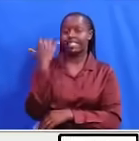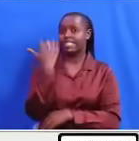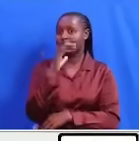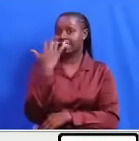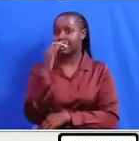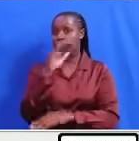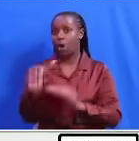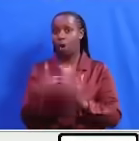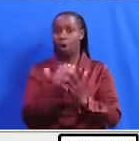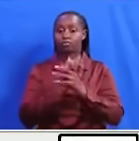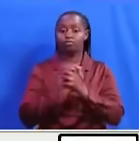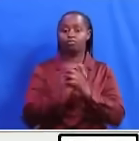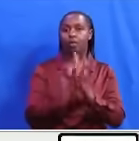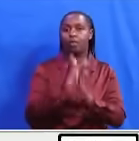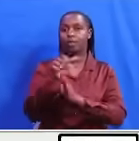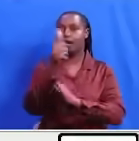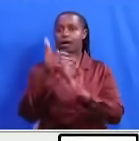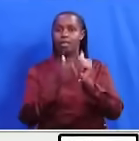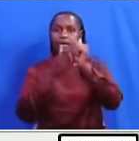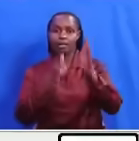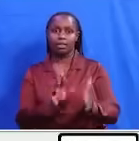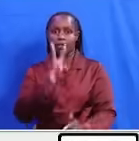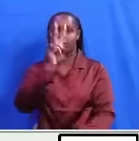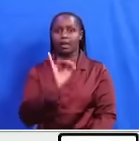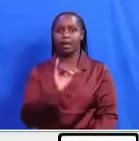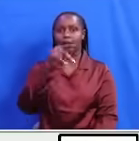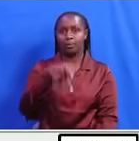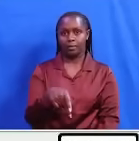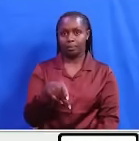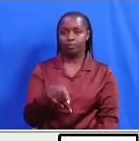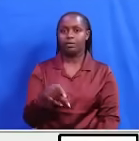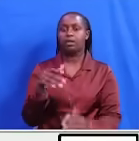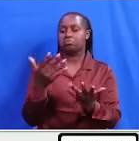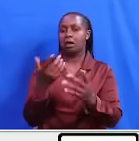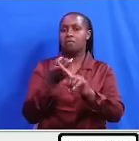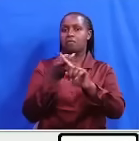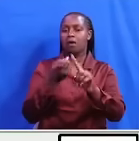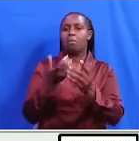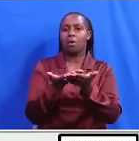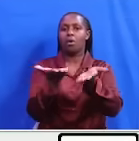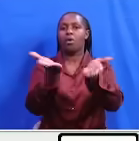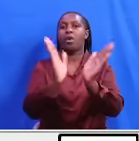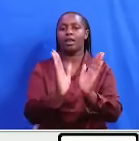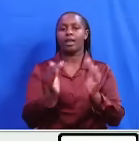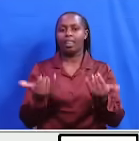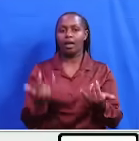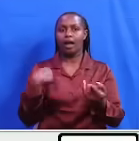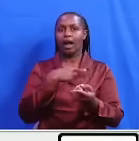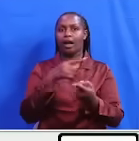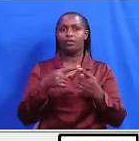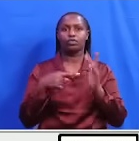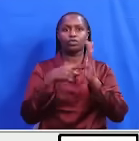pleasantries together with other leaders in the VIP dais. Amidst the congregations, sidelined, together with a